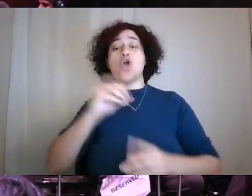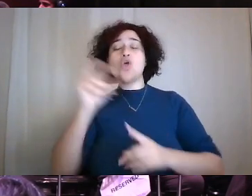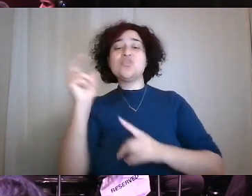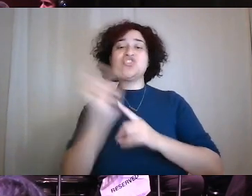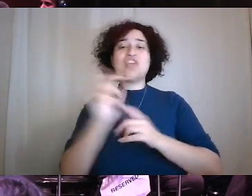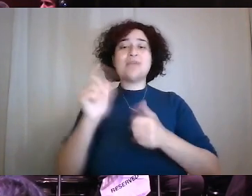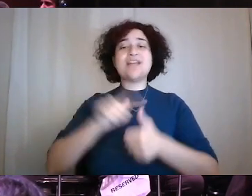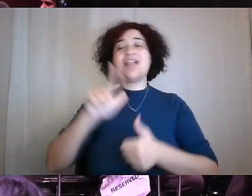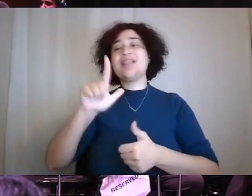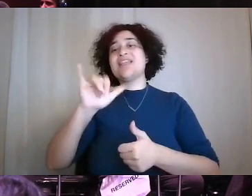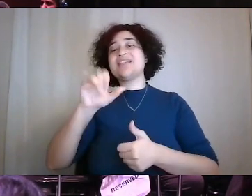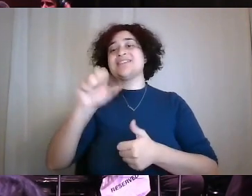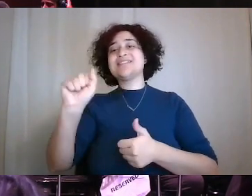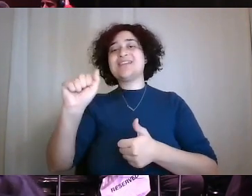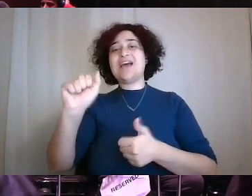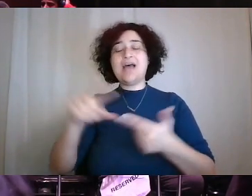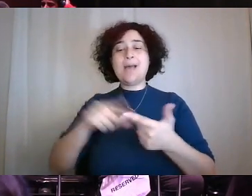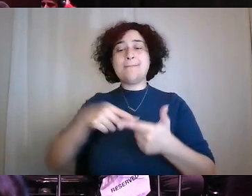Pedro Chamale.